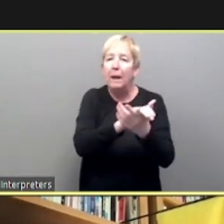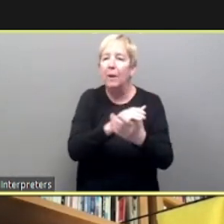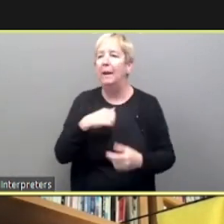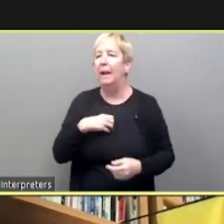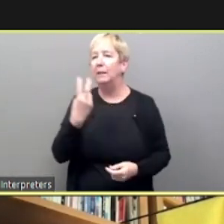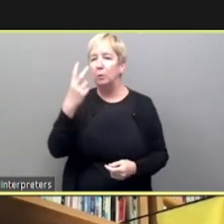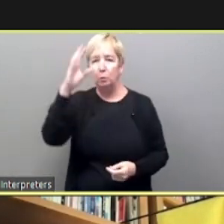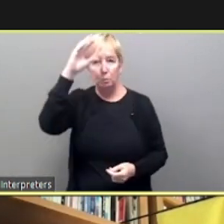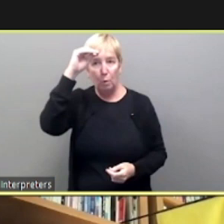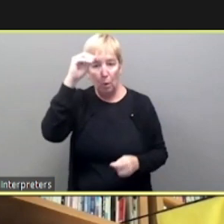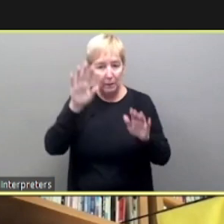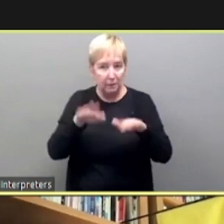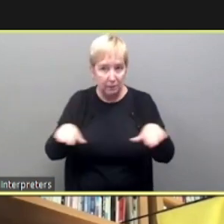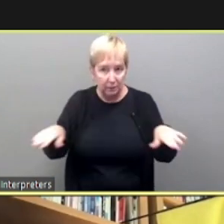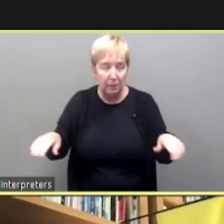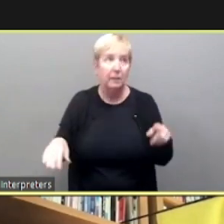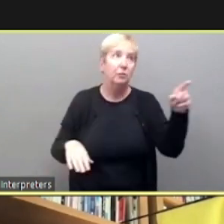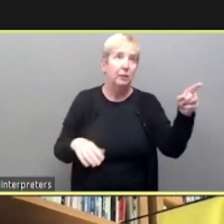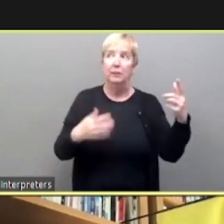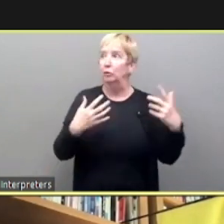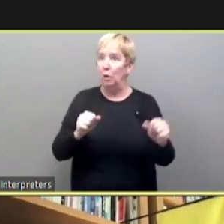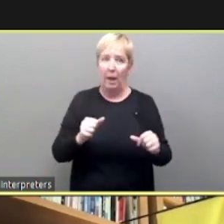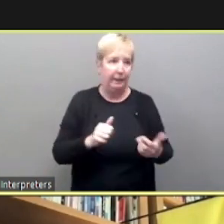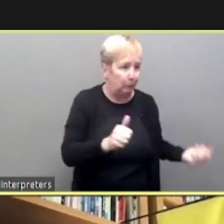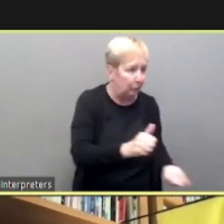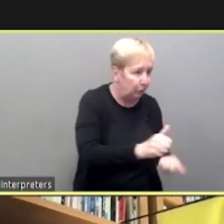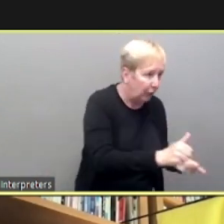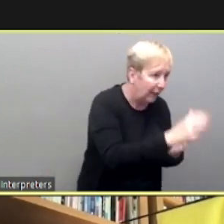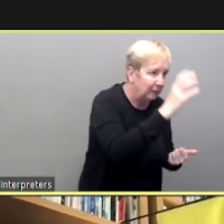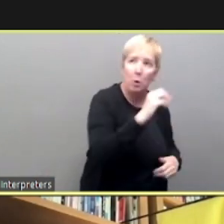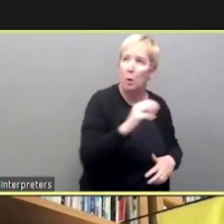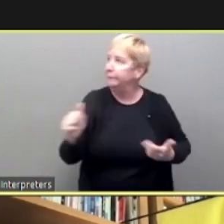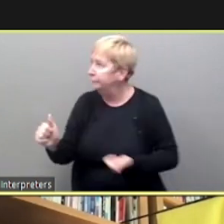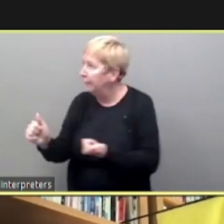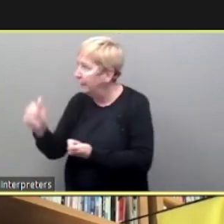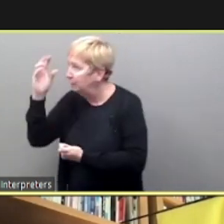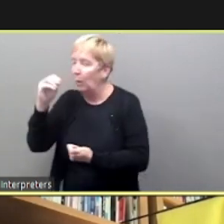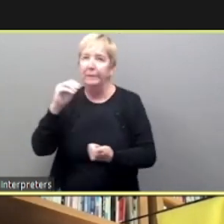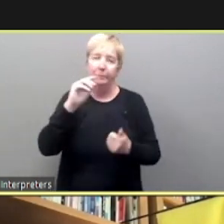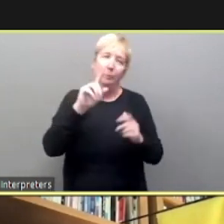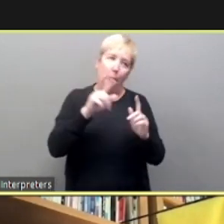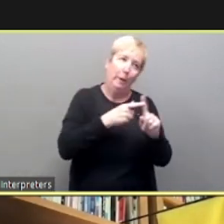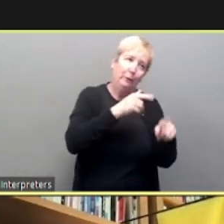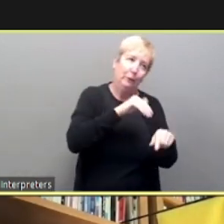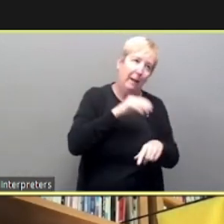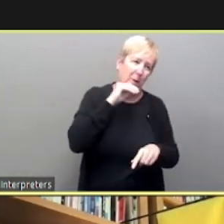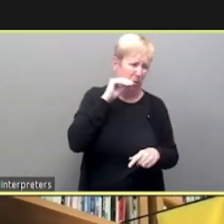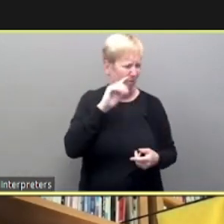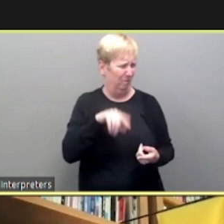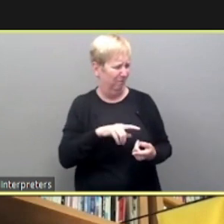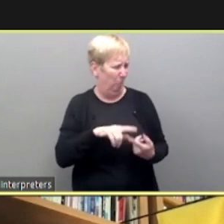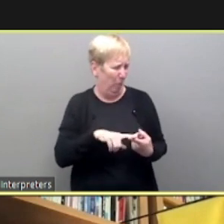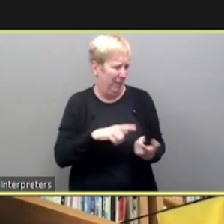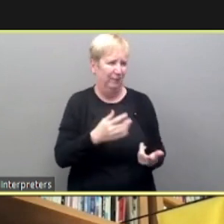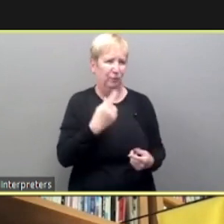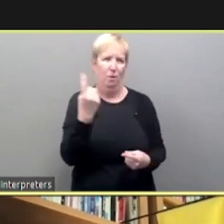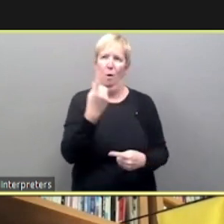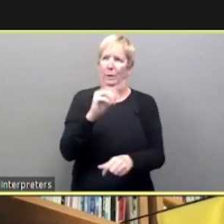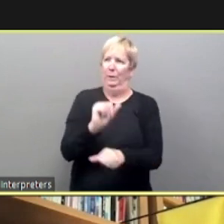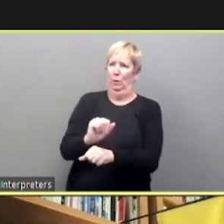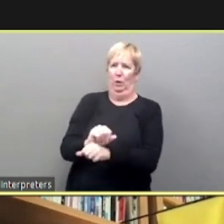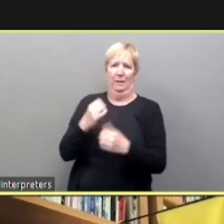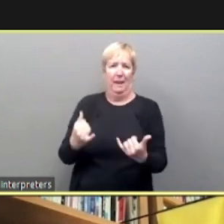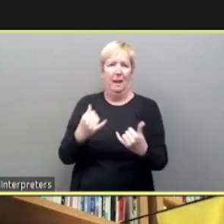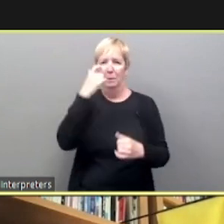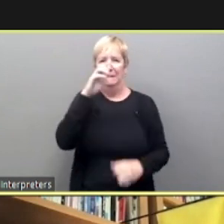she's busy trying to keep up with them when she's not at work, which I don't know when she's not at work, because like many of us, this